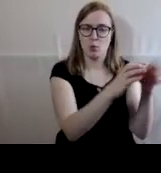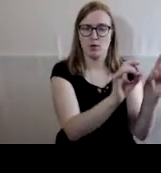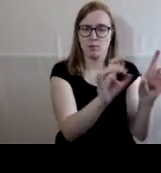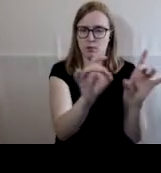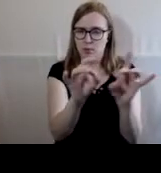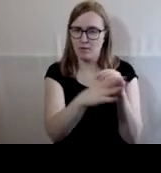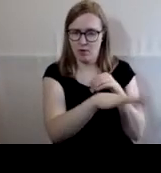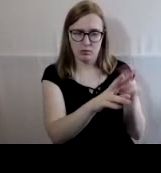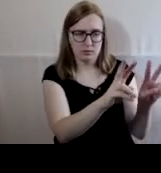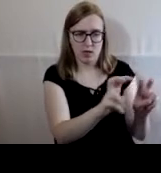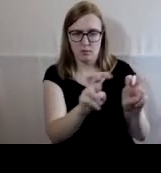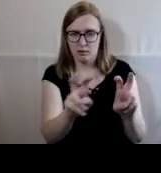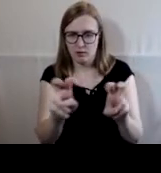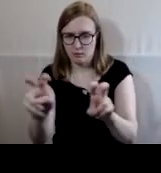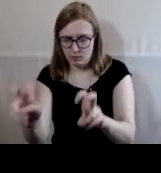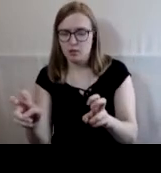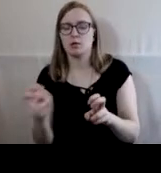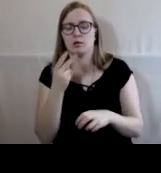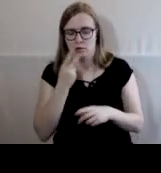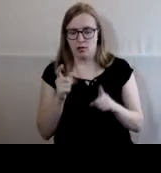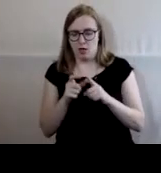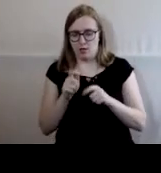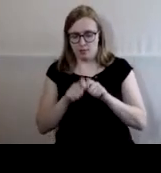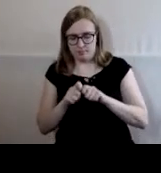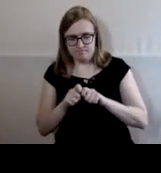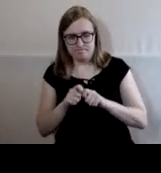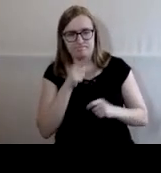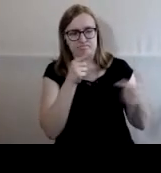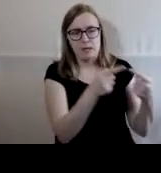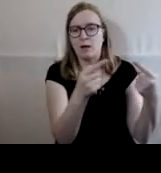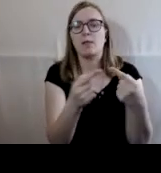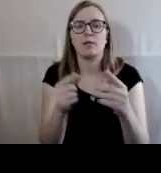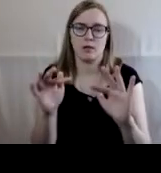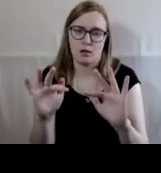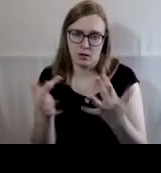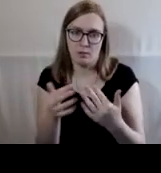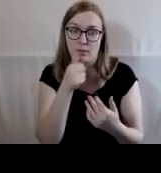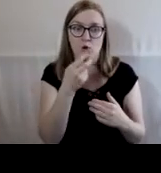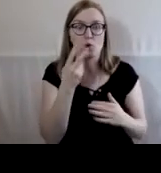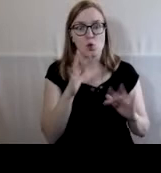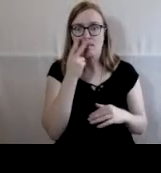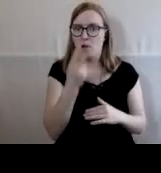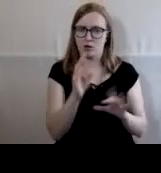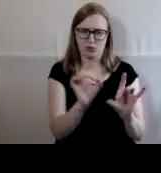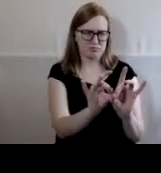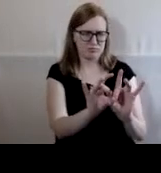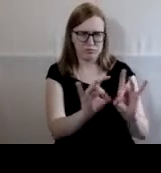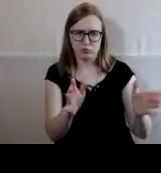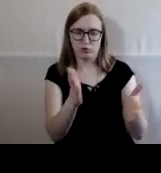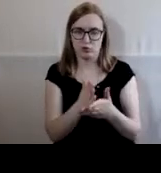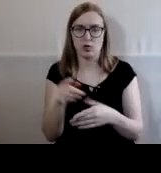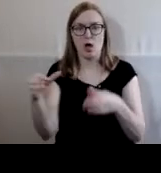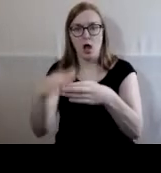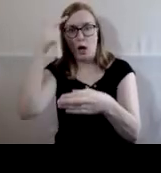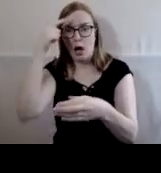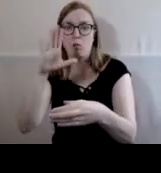to see who is it meant for, and if there are big gaps and problems with it, other